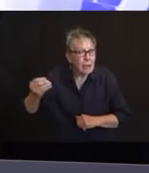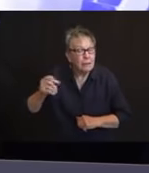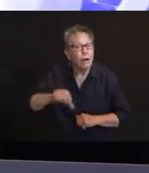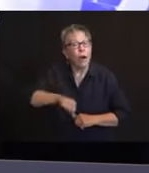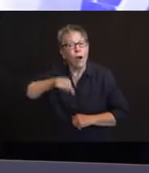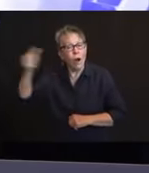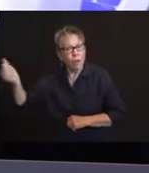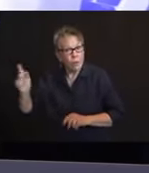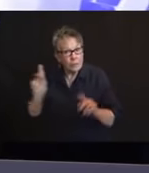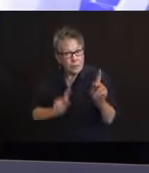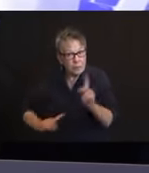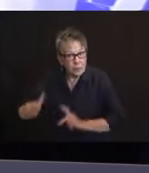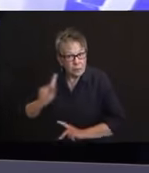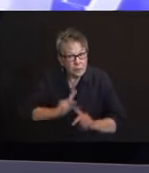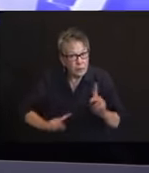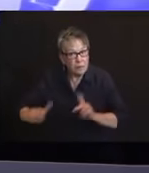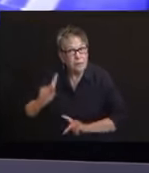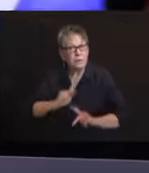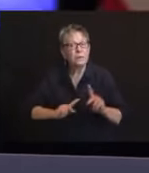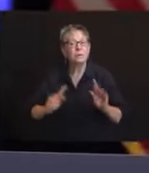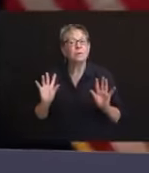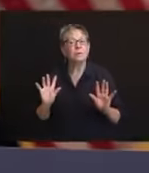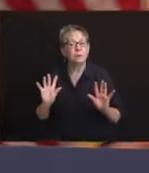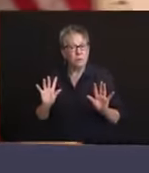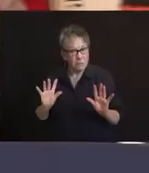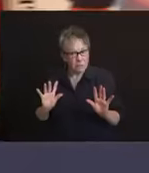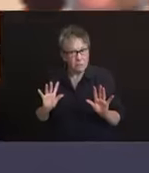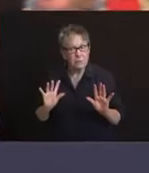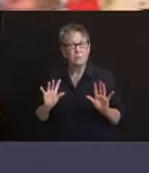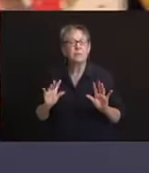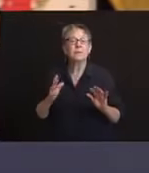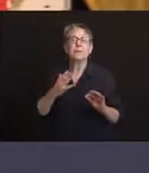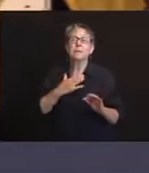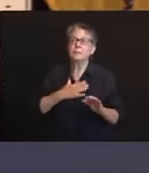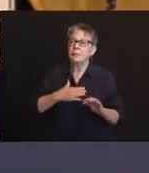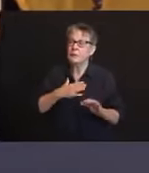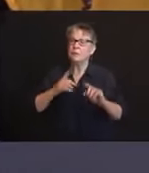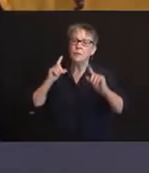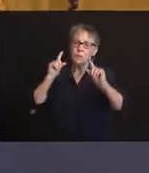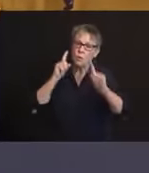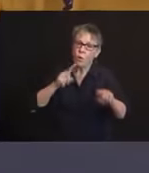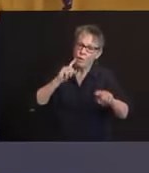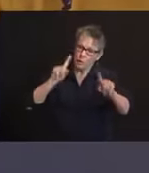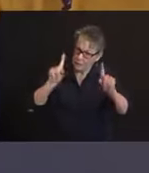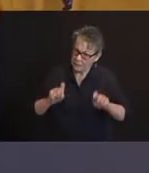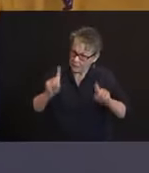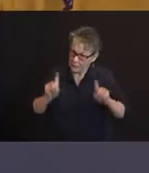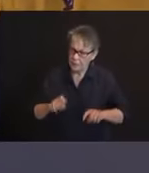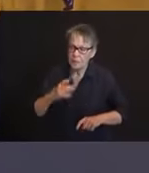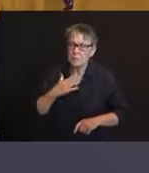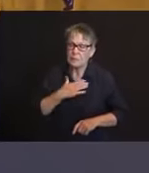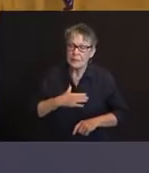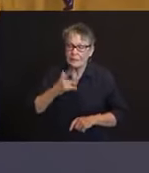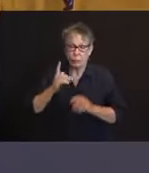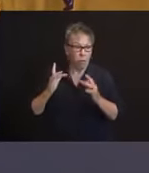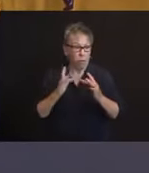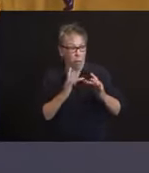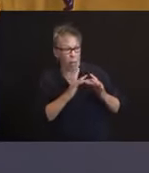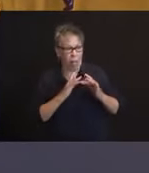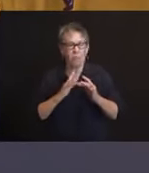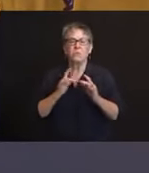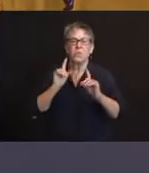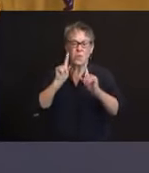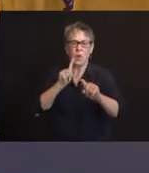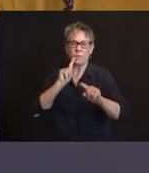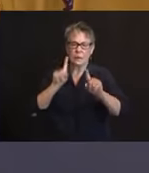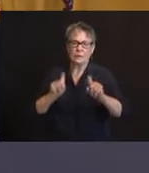get tested. Thank you. Judy, thank you for that and for all. You said two different things, and I want to make sure that folks